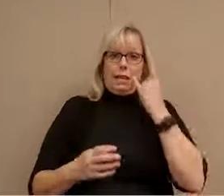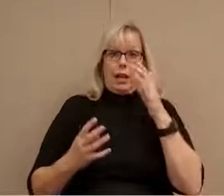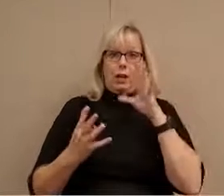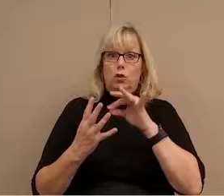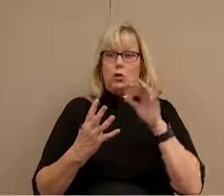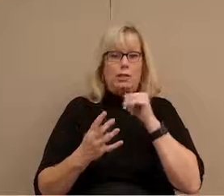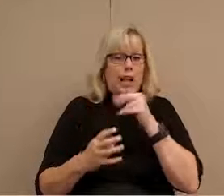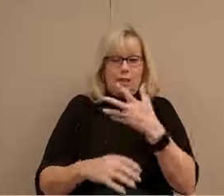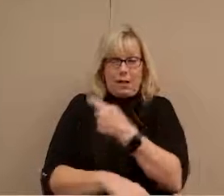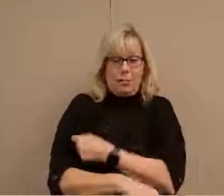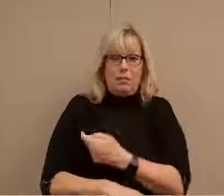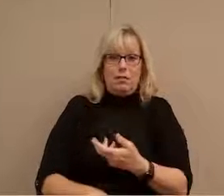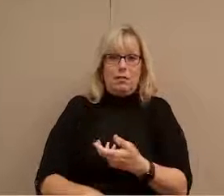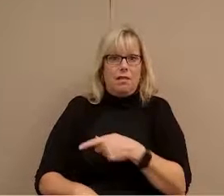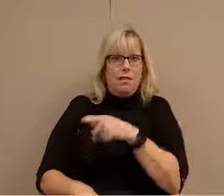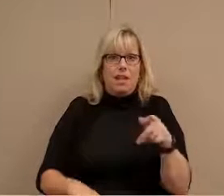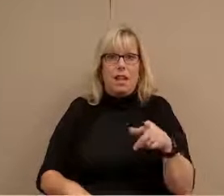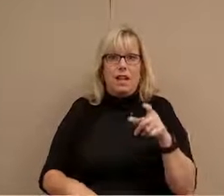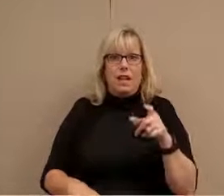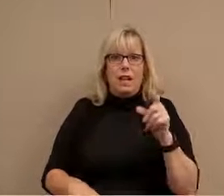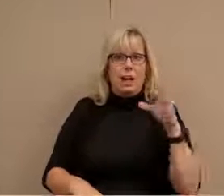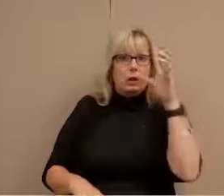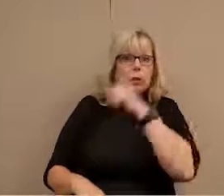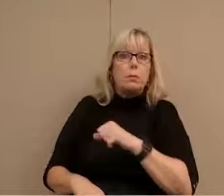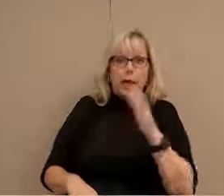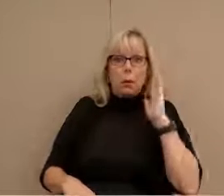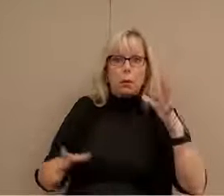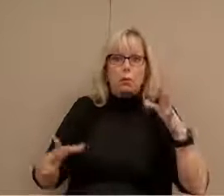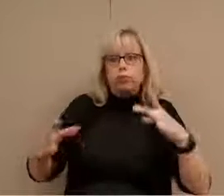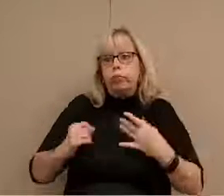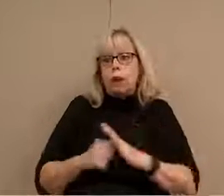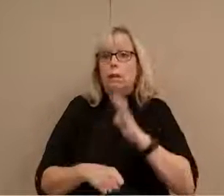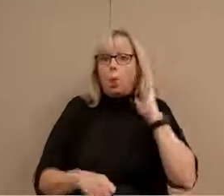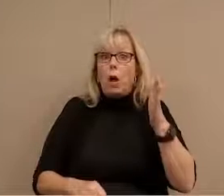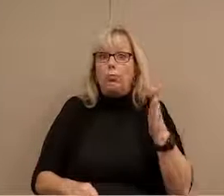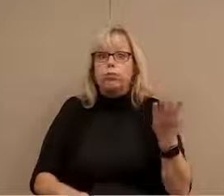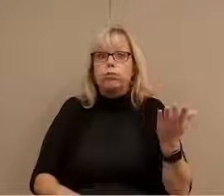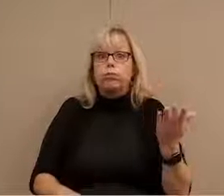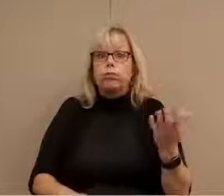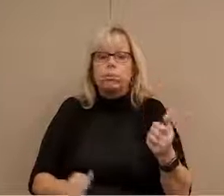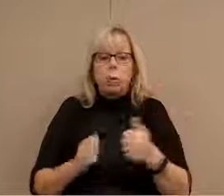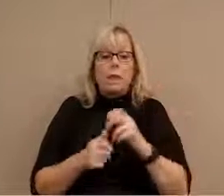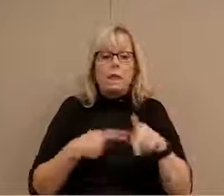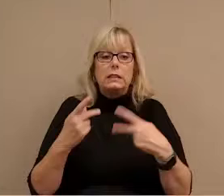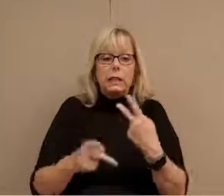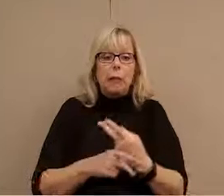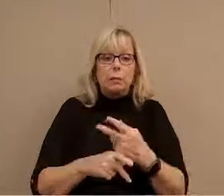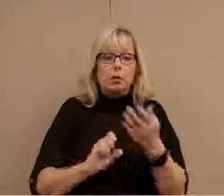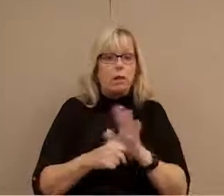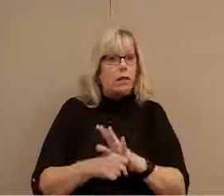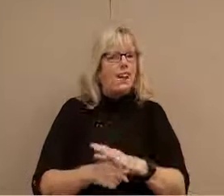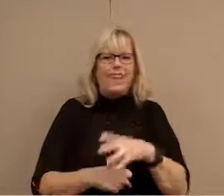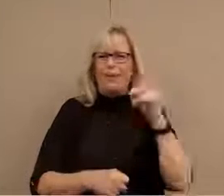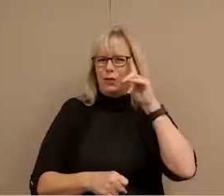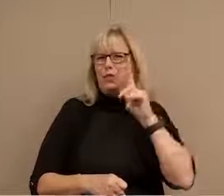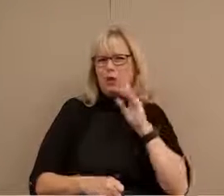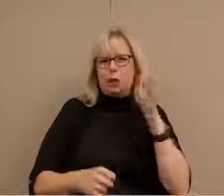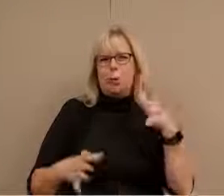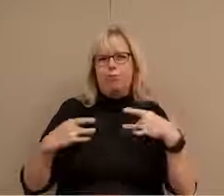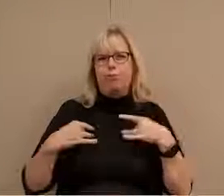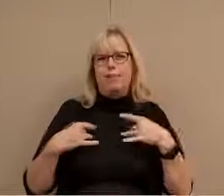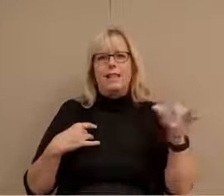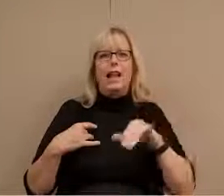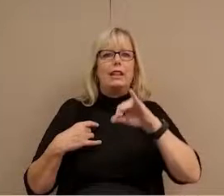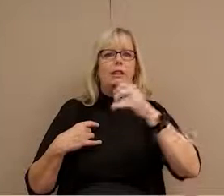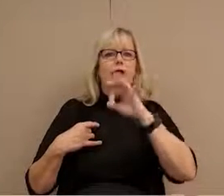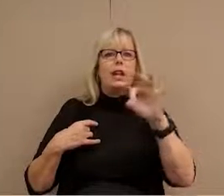not to be vaccinated, they have to assume that they will get COVID. I think that with this variant, I think that's a foregone conclusion, just like Jeff Schaefer